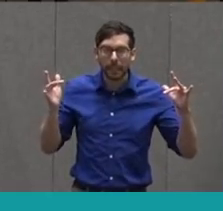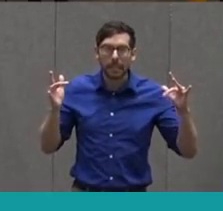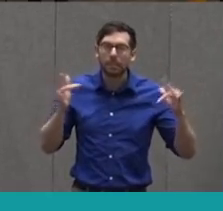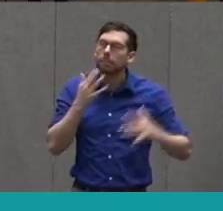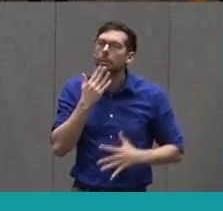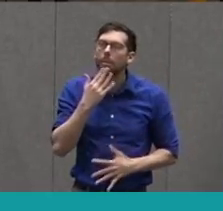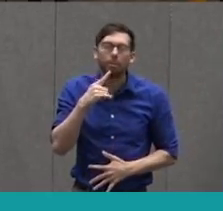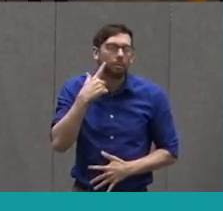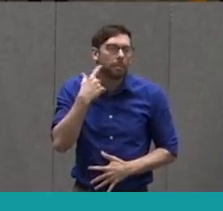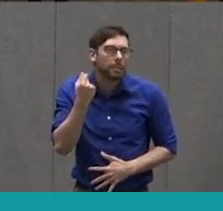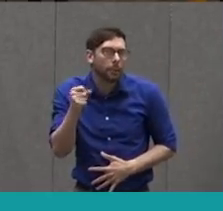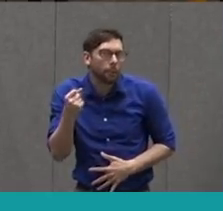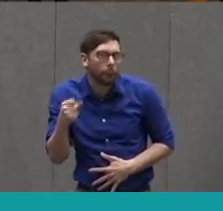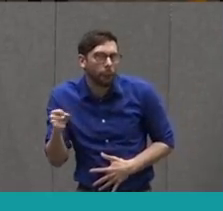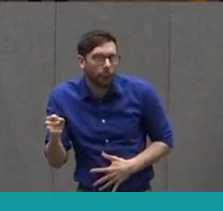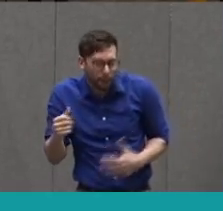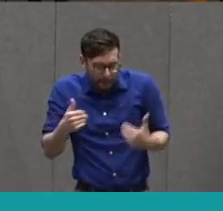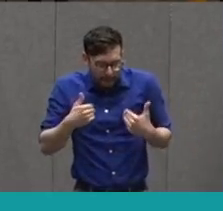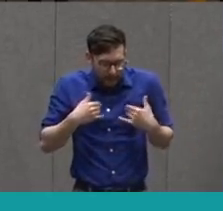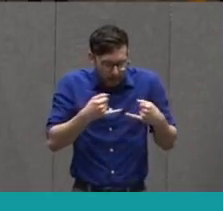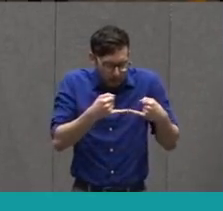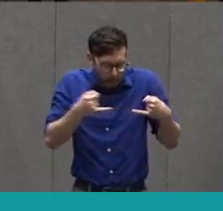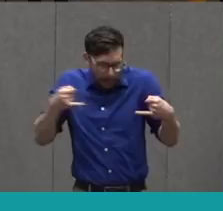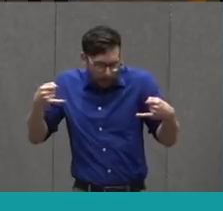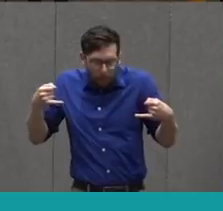can shape it into things.